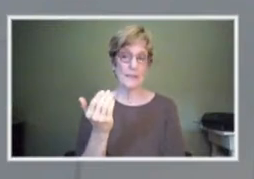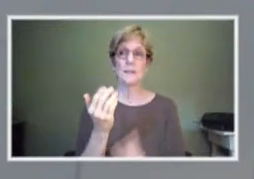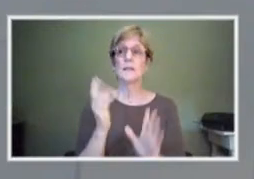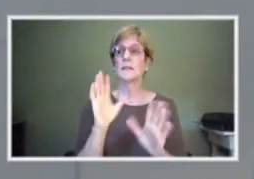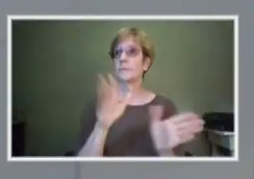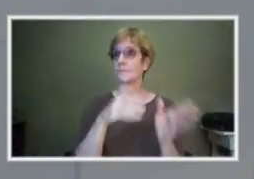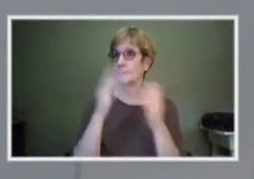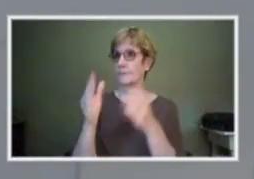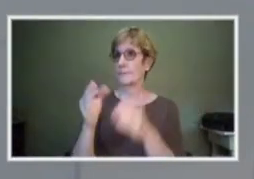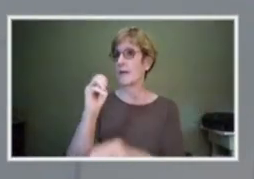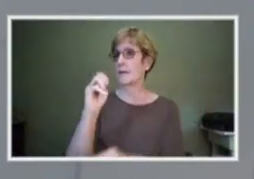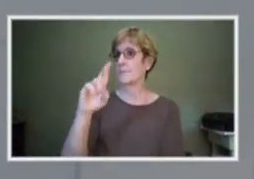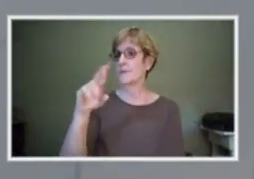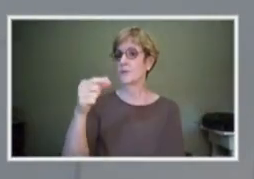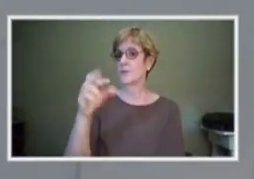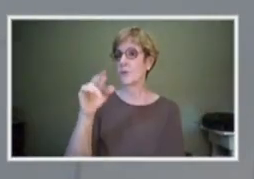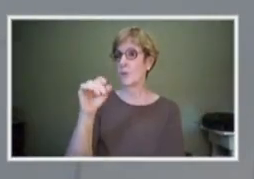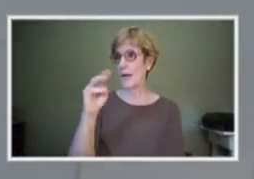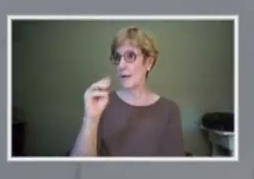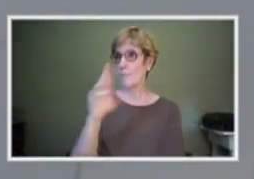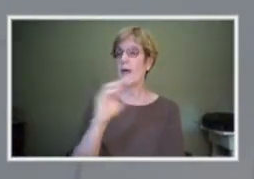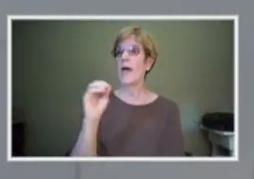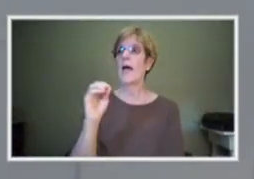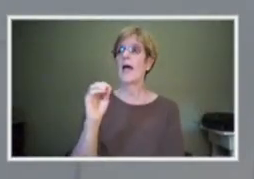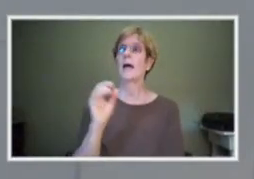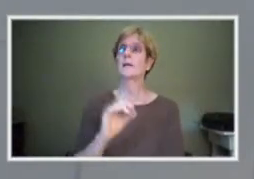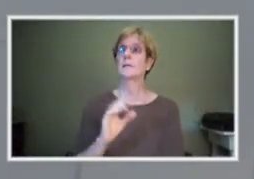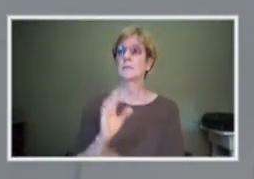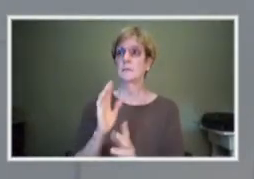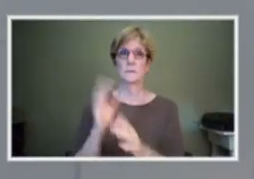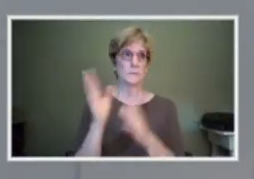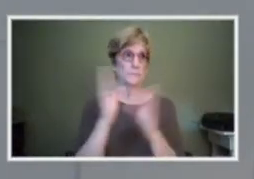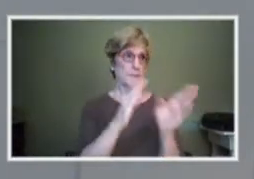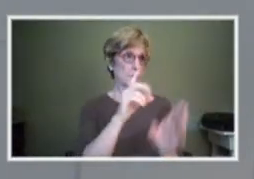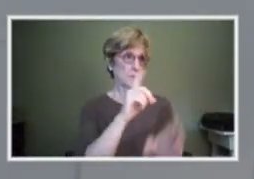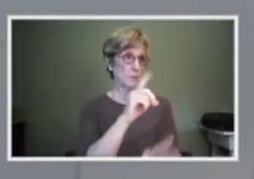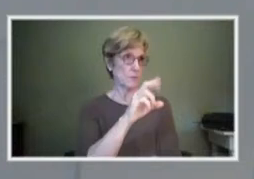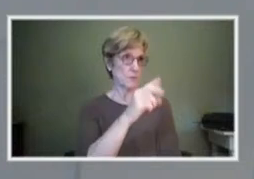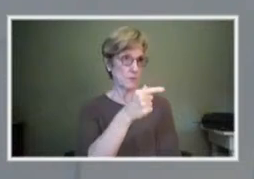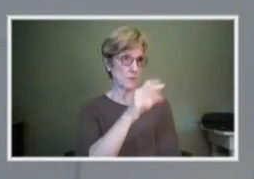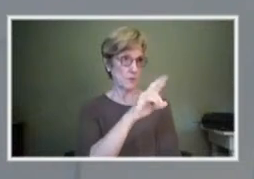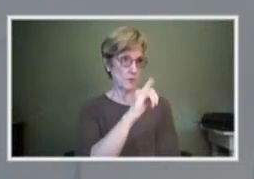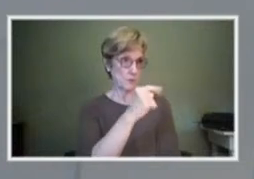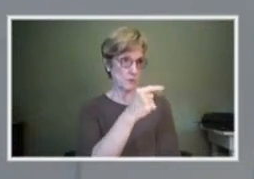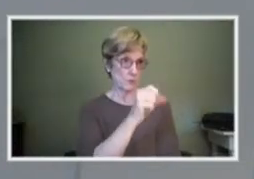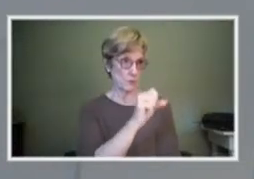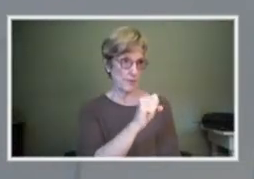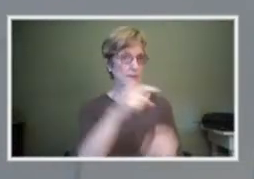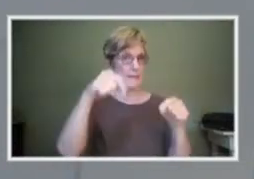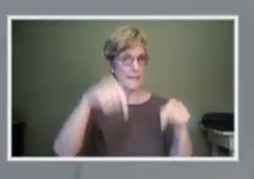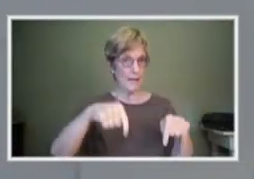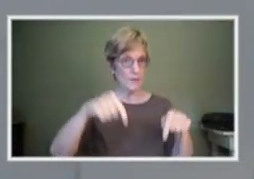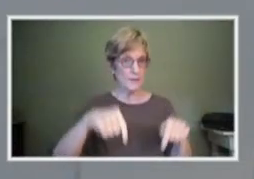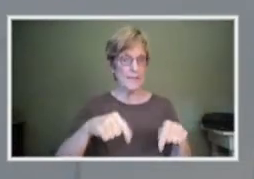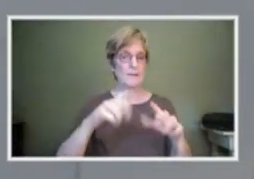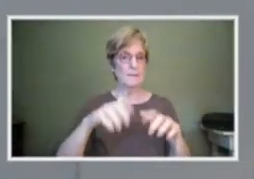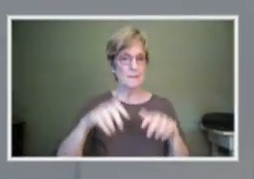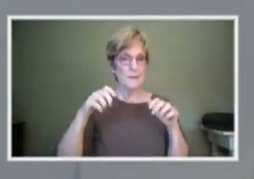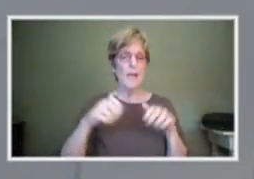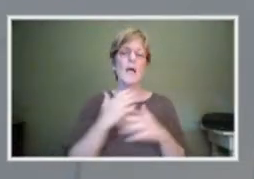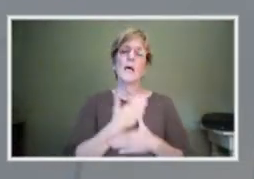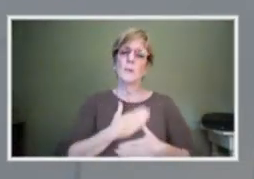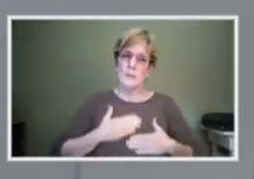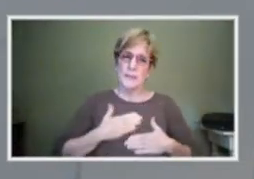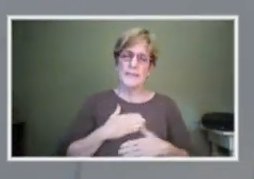Mr. Graham and follow with Mr. Driggs, and then we'll go downstairs and have this. But please get your